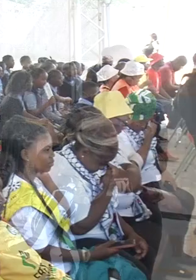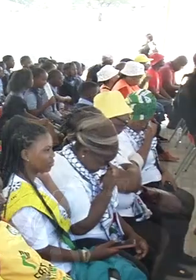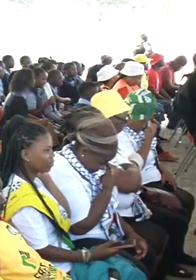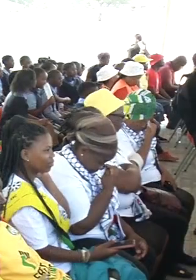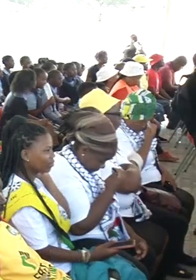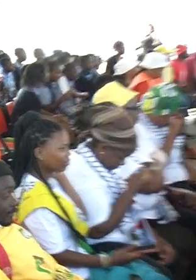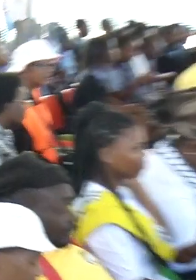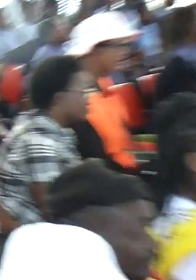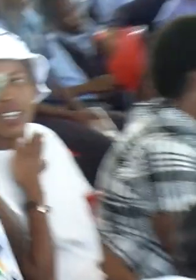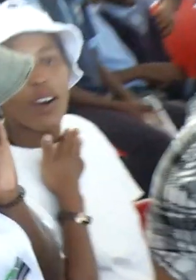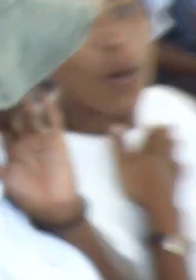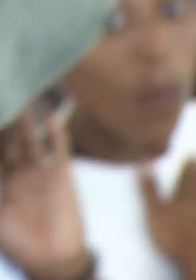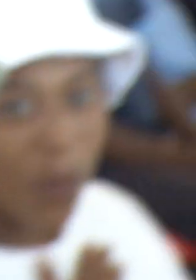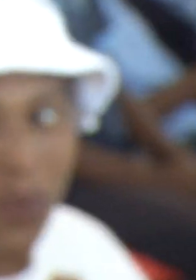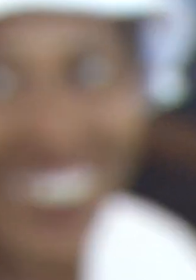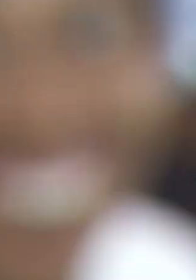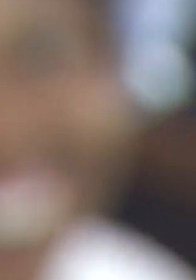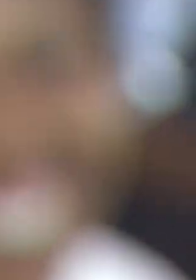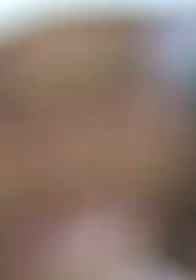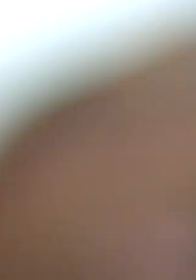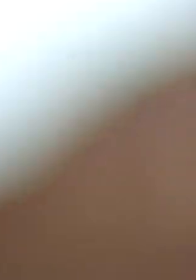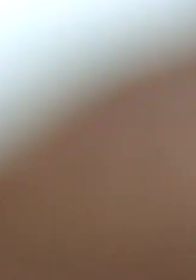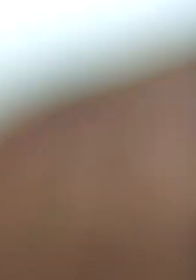we're meeting today on the 7th of February